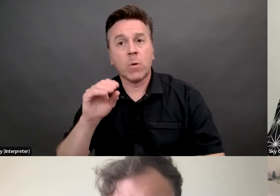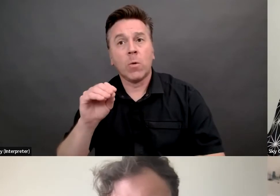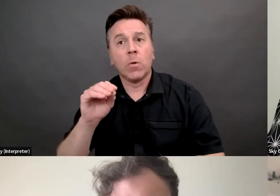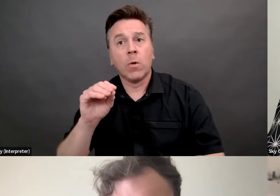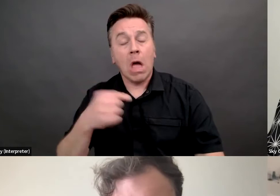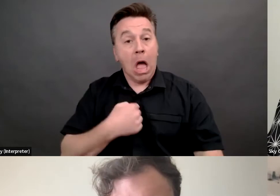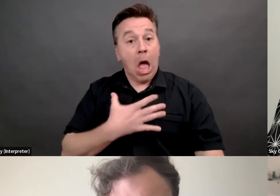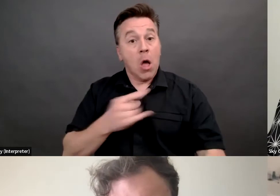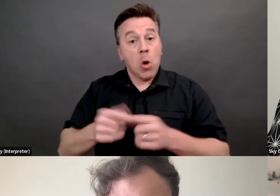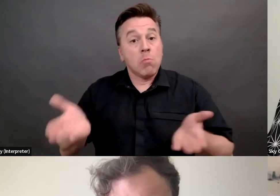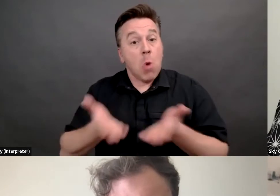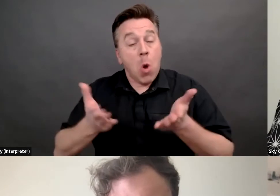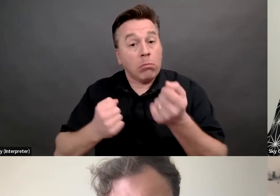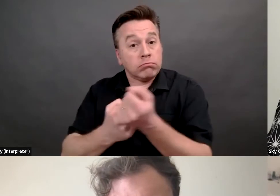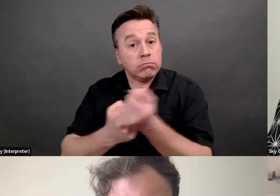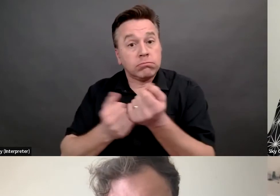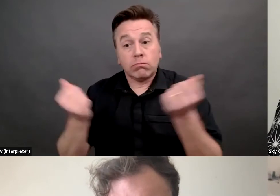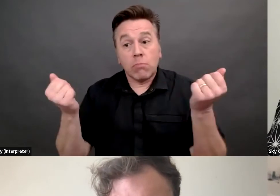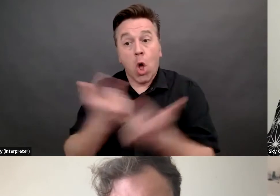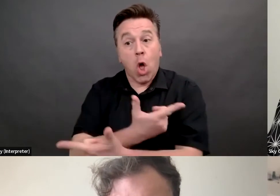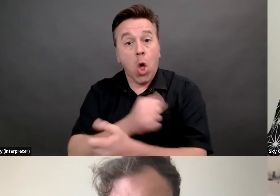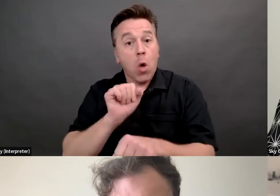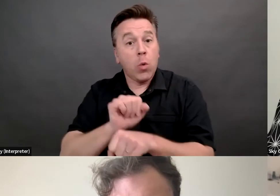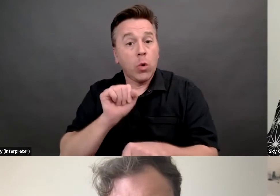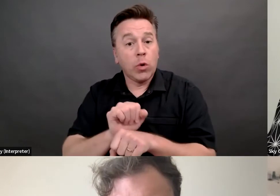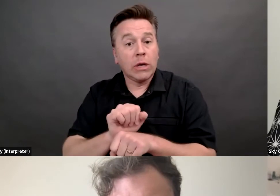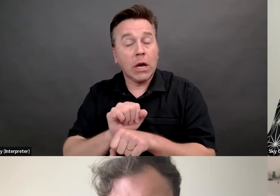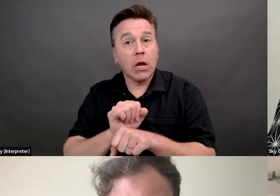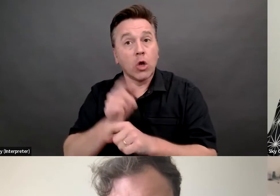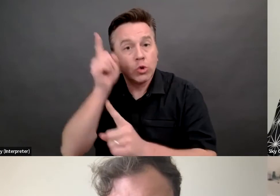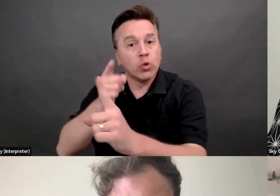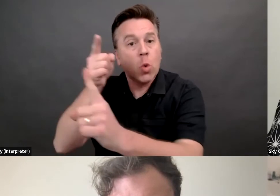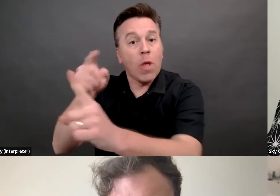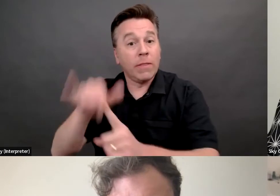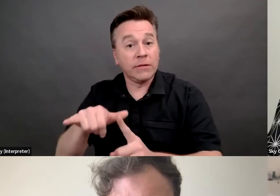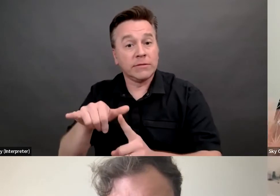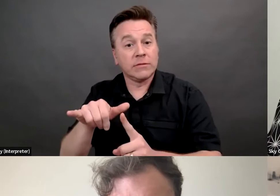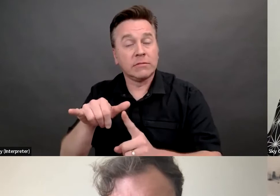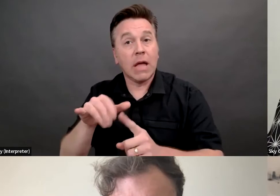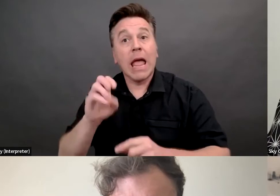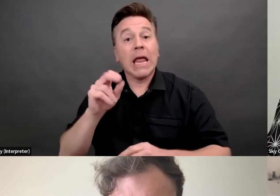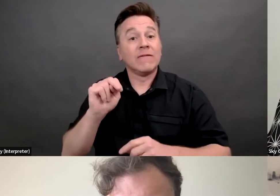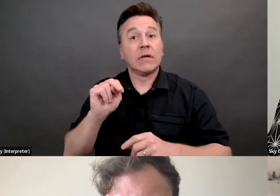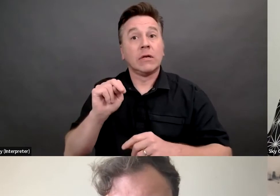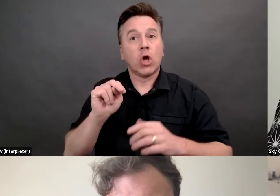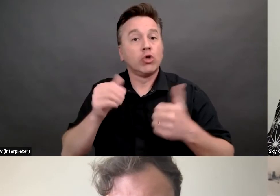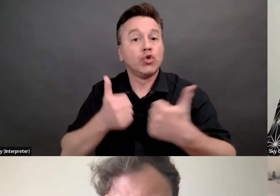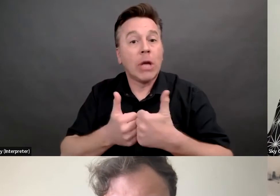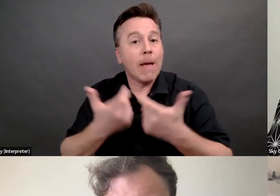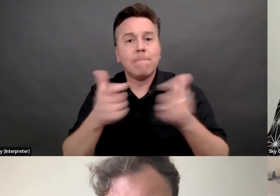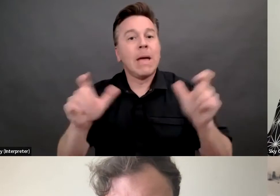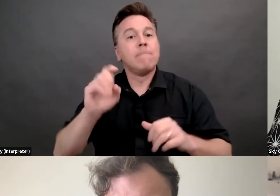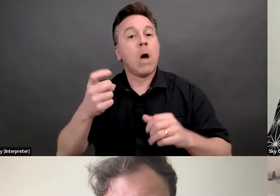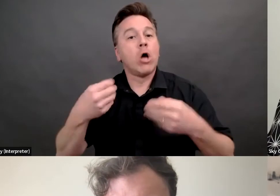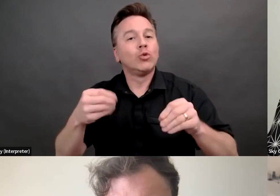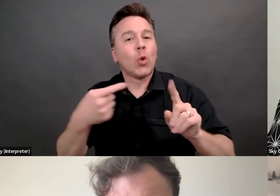mean, I like to promote everybody to be working towards this and even like, yeah, challenging big box